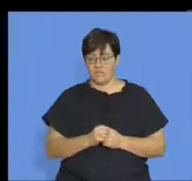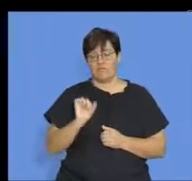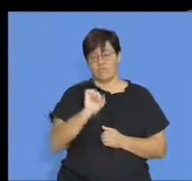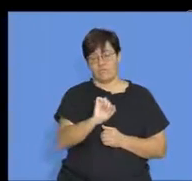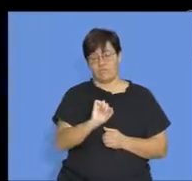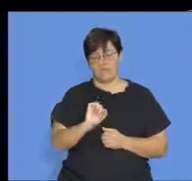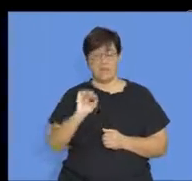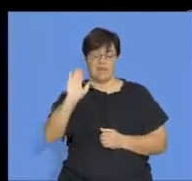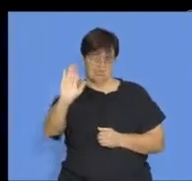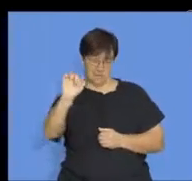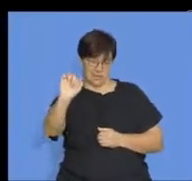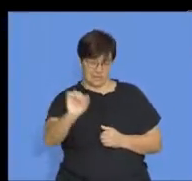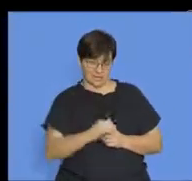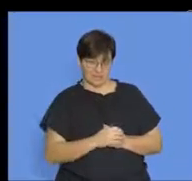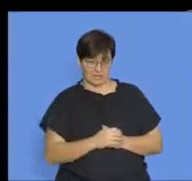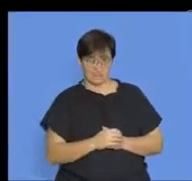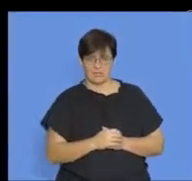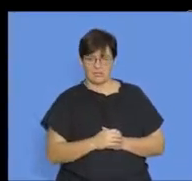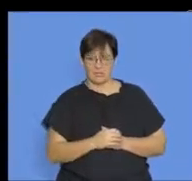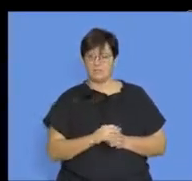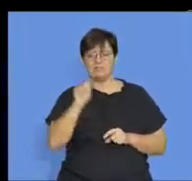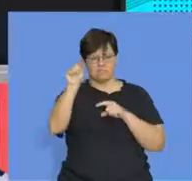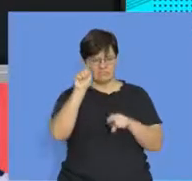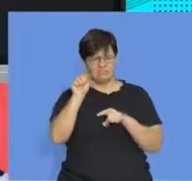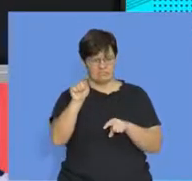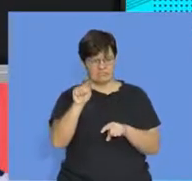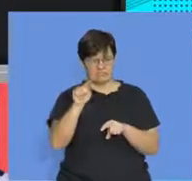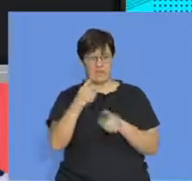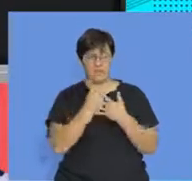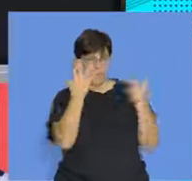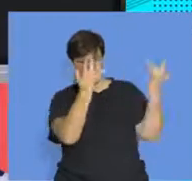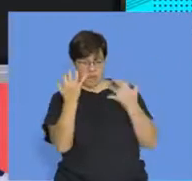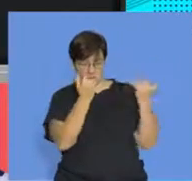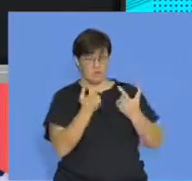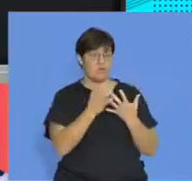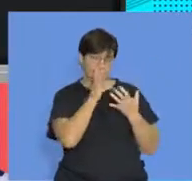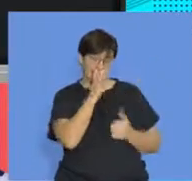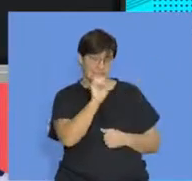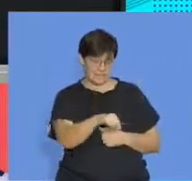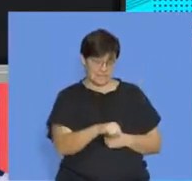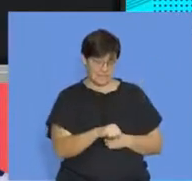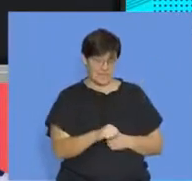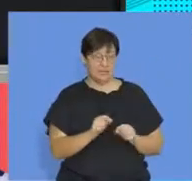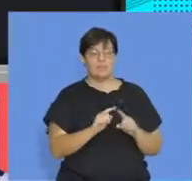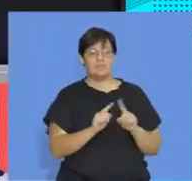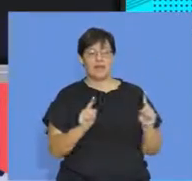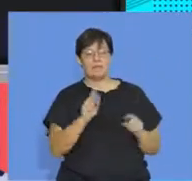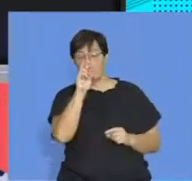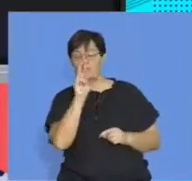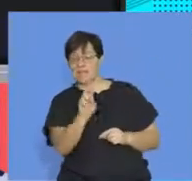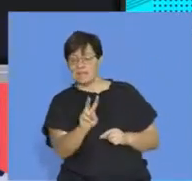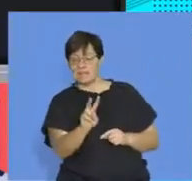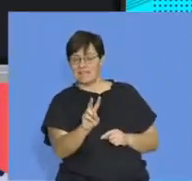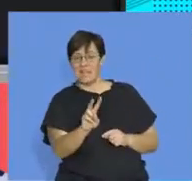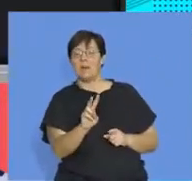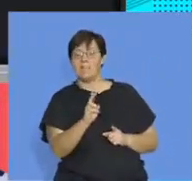75,000 for Candice. Right, I know quite a bit in terms of the calculation, but again,